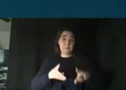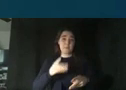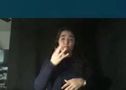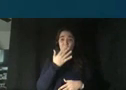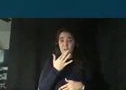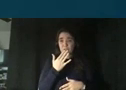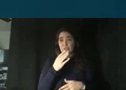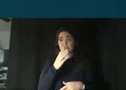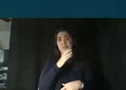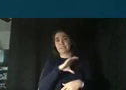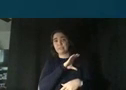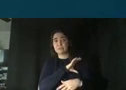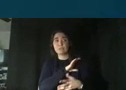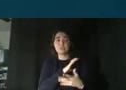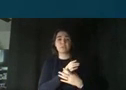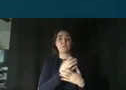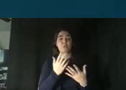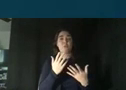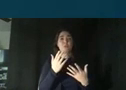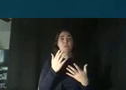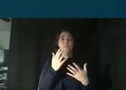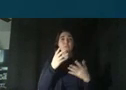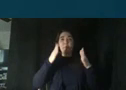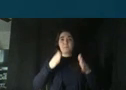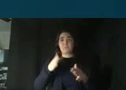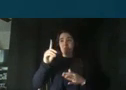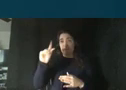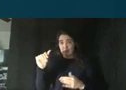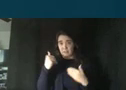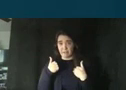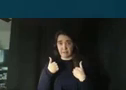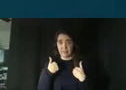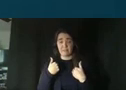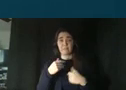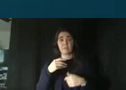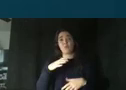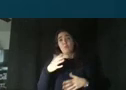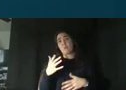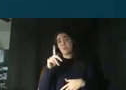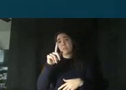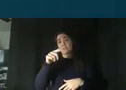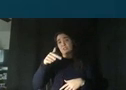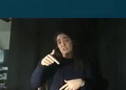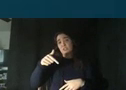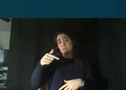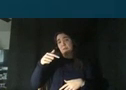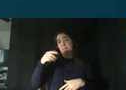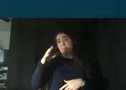has maybe like a disability or is LGBTQ,